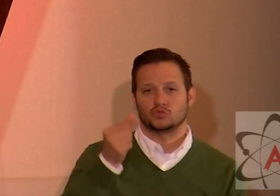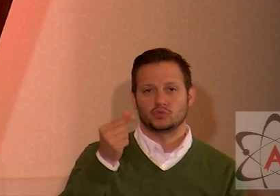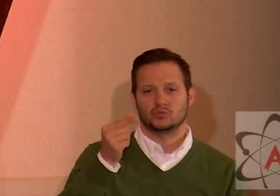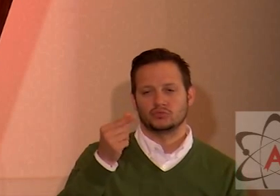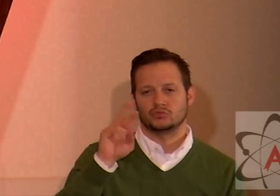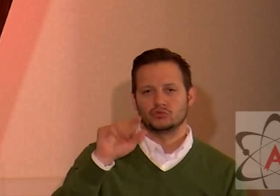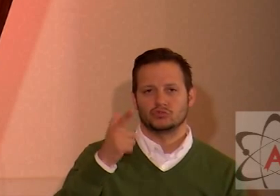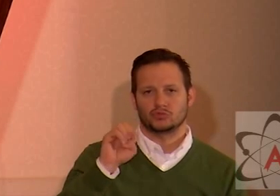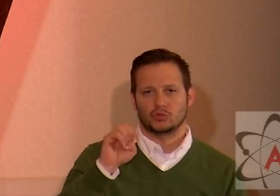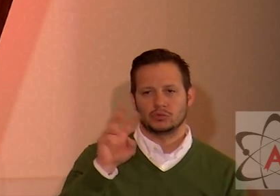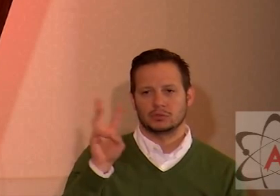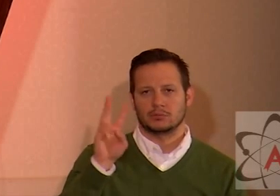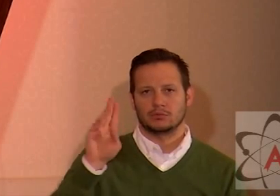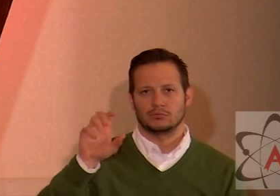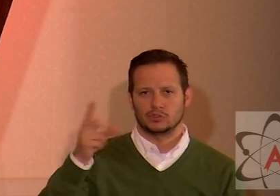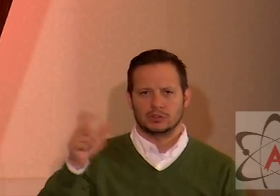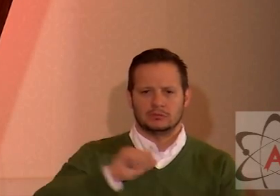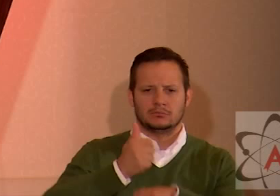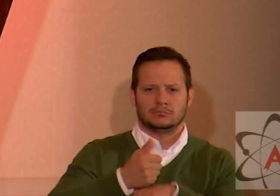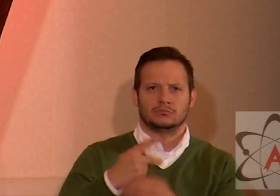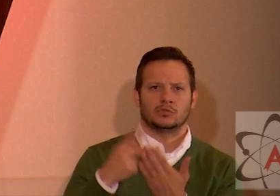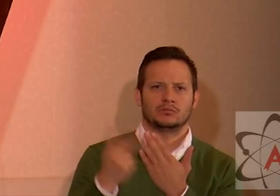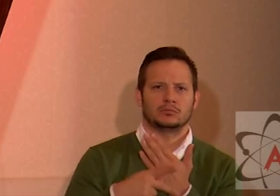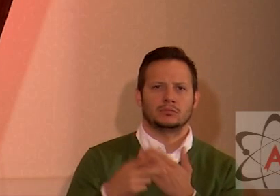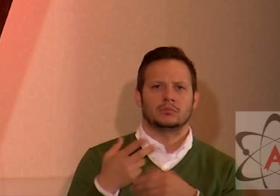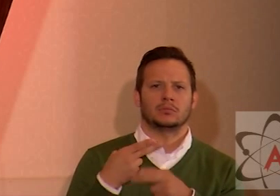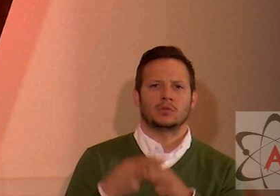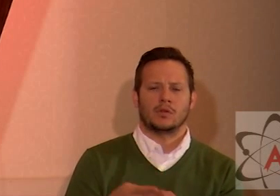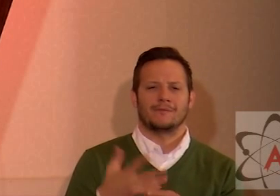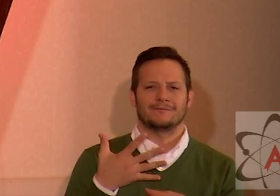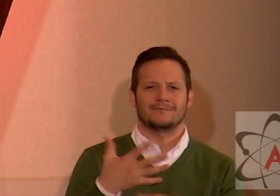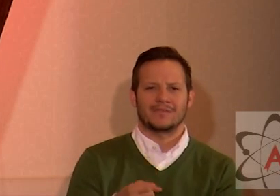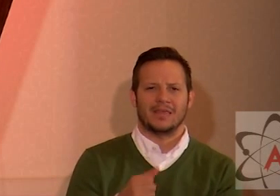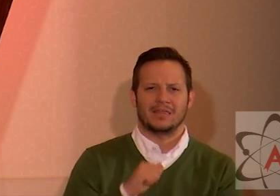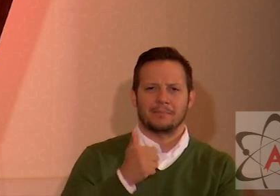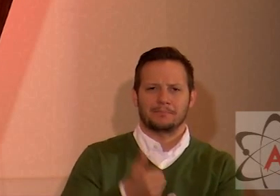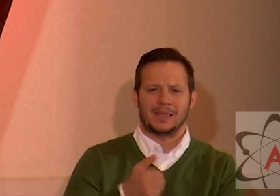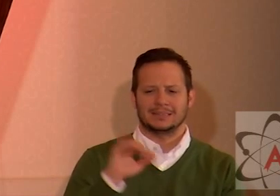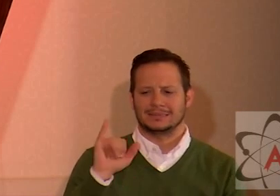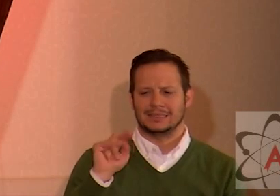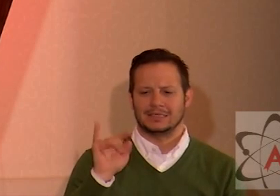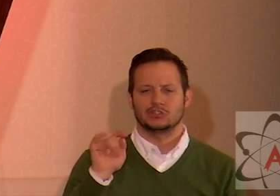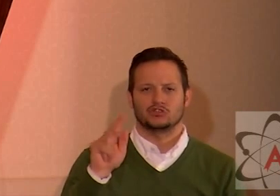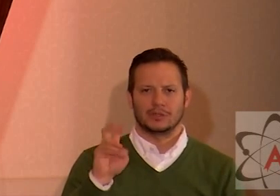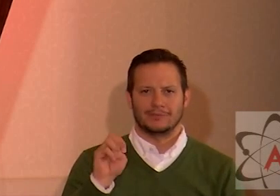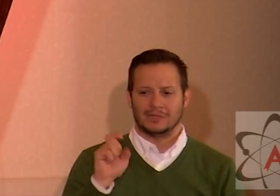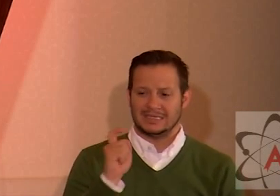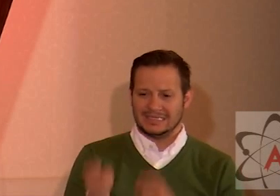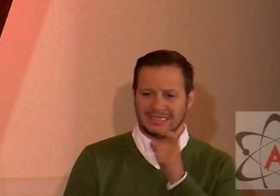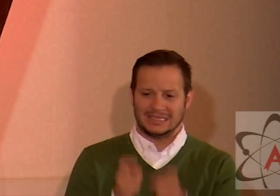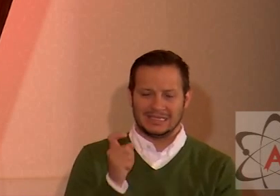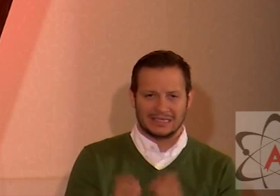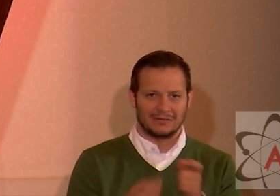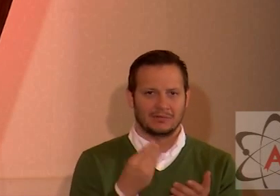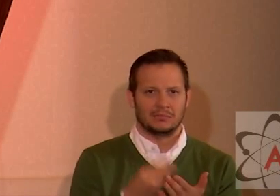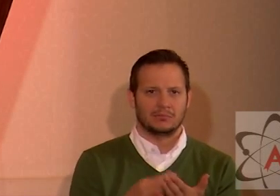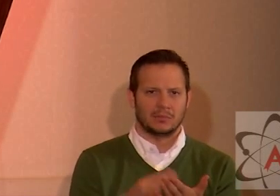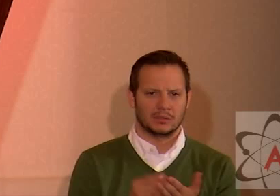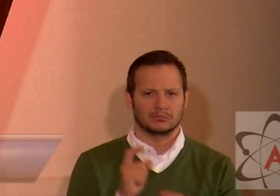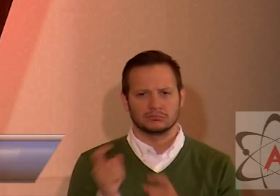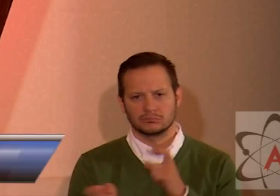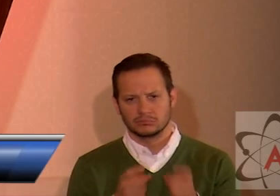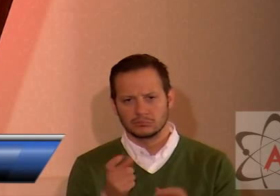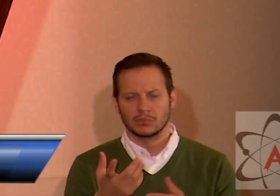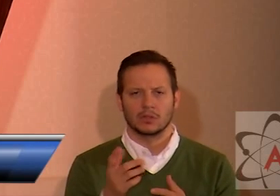the Faith-Based Initiative, an effort to get more grants and contracts to religious providers of secular services, things like